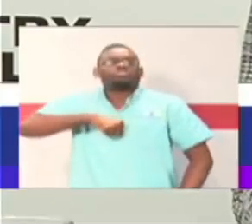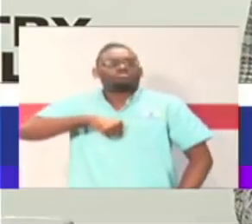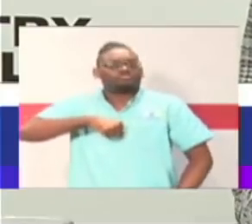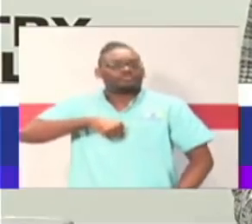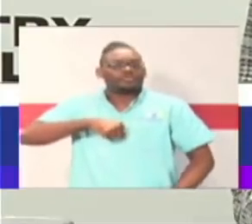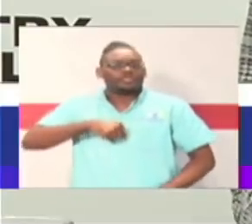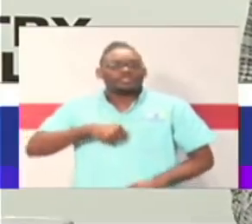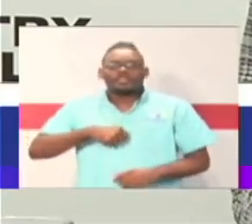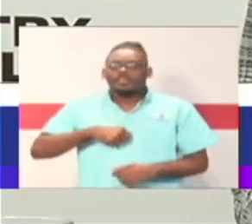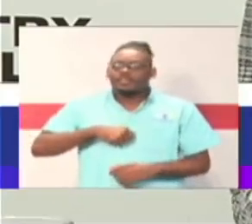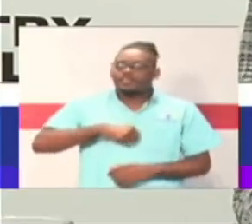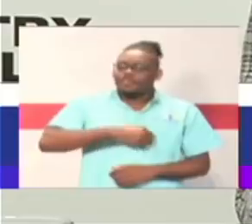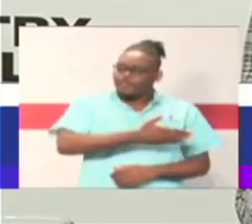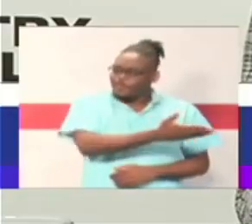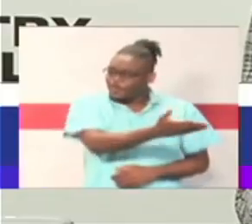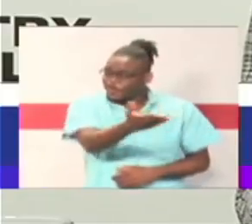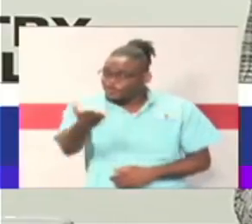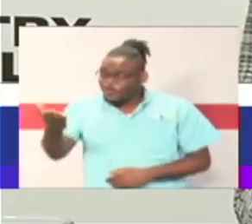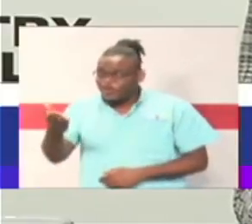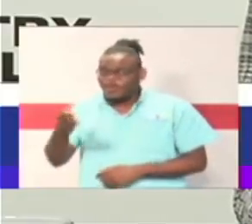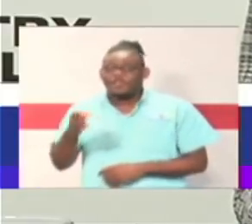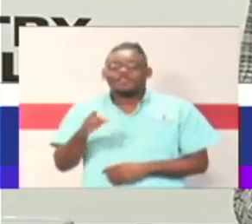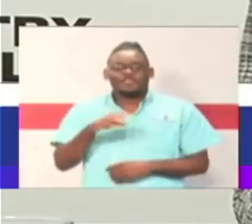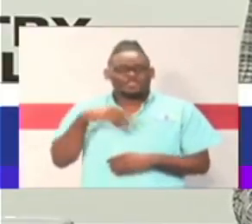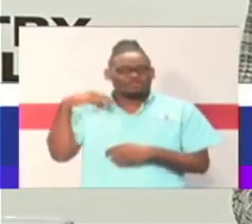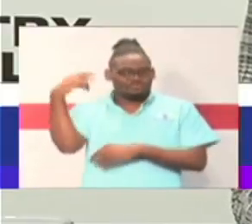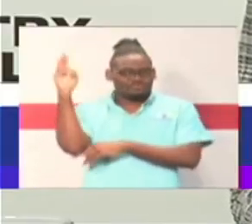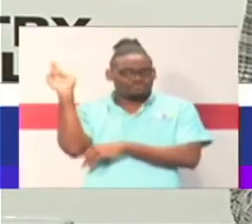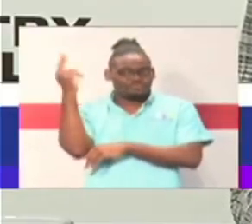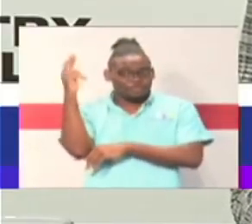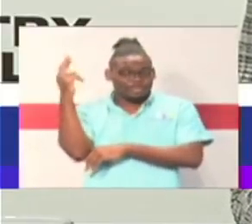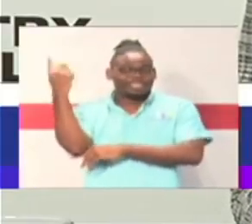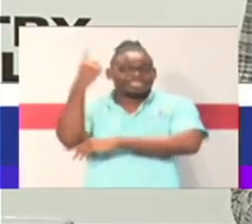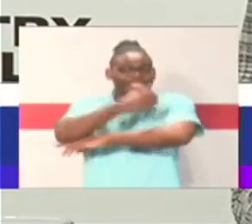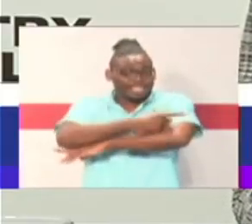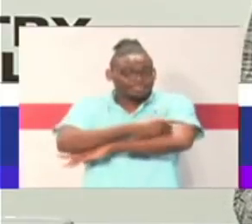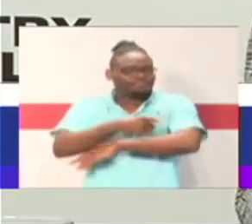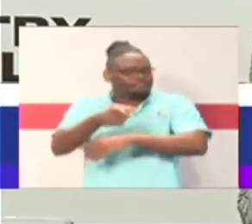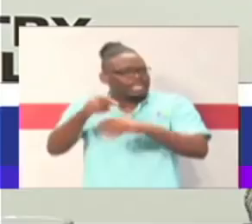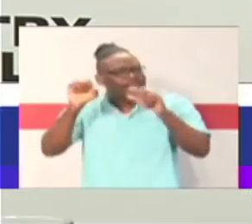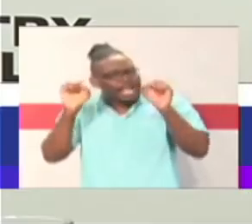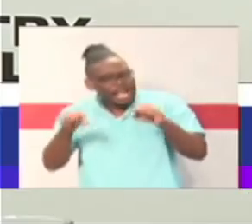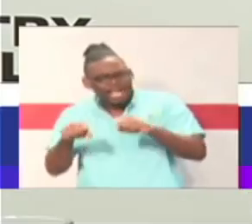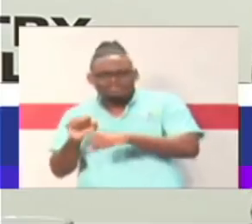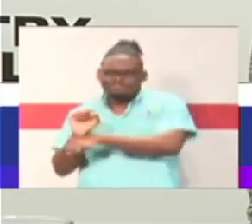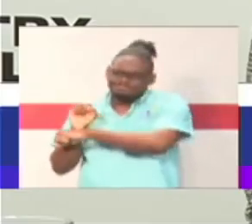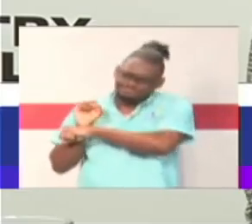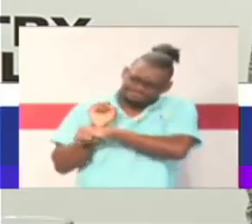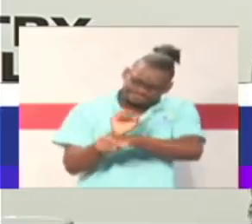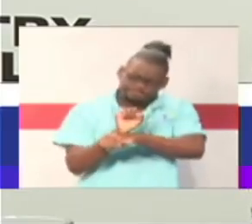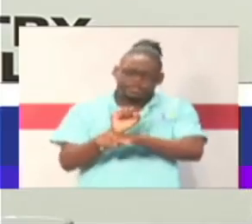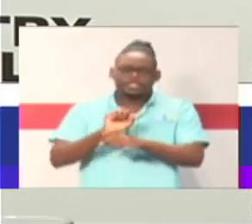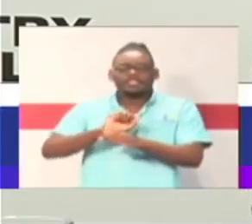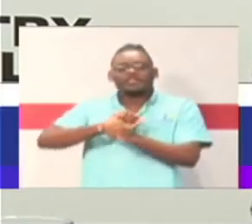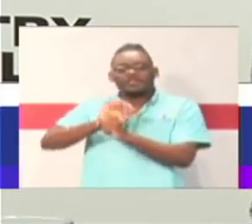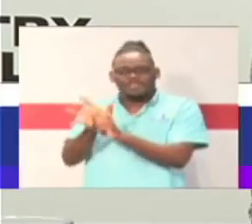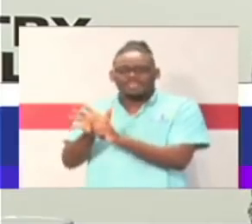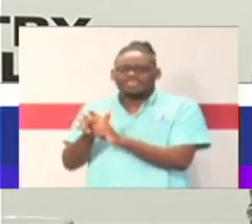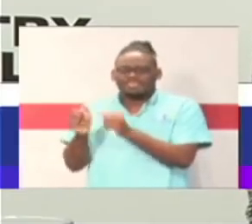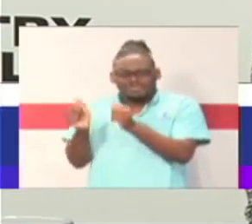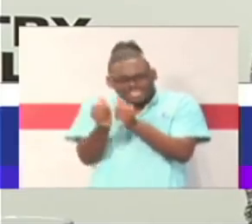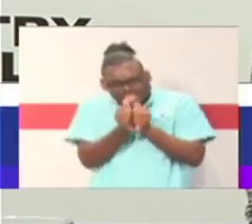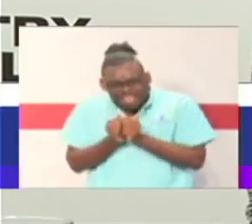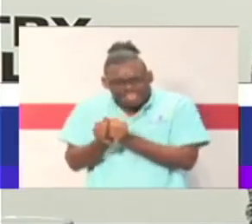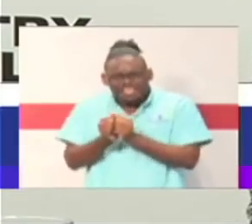we can overcome COVID-19 together. So let's do this for ourselves. Let's do this for